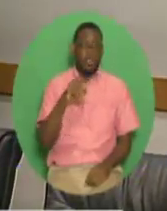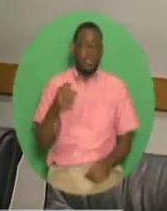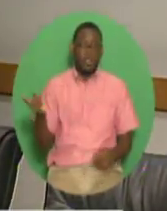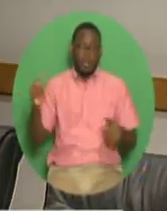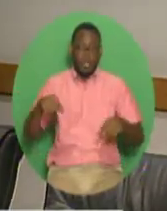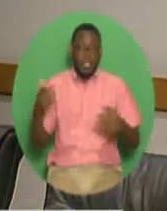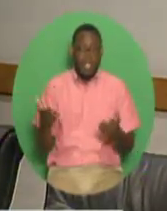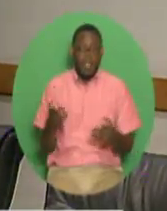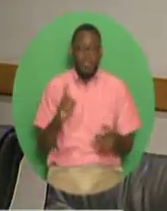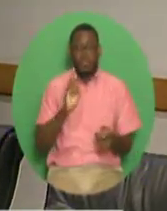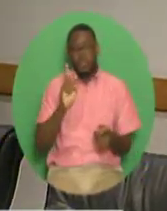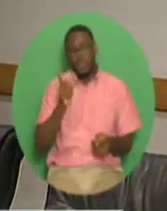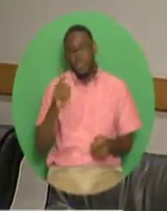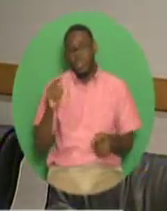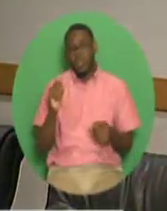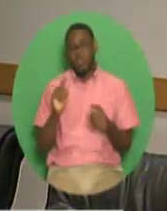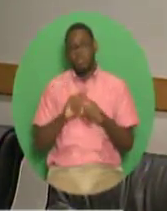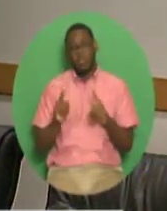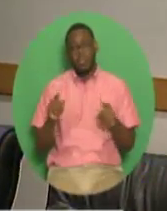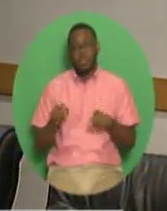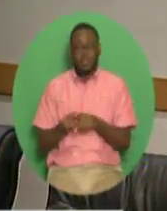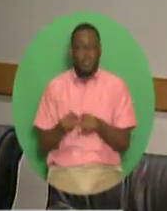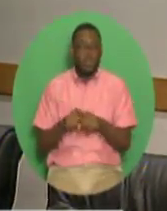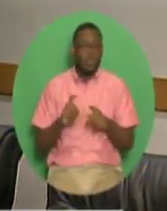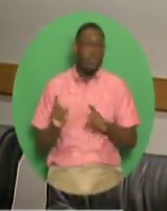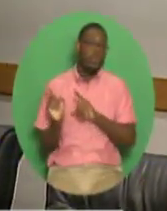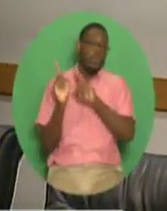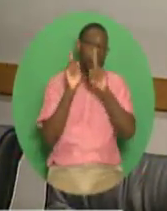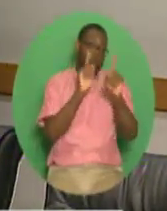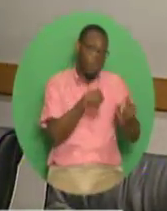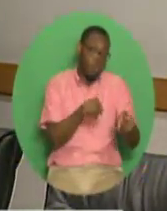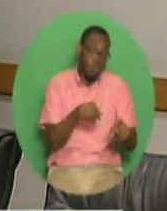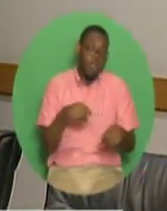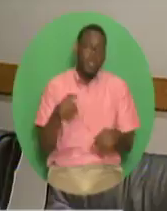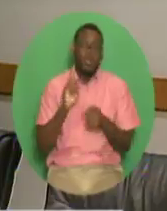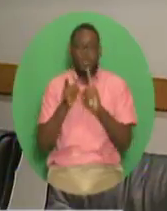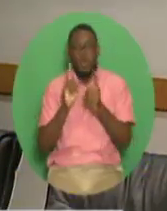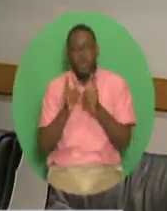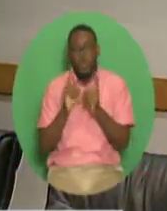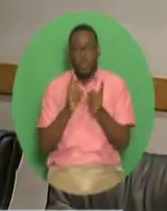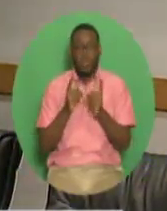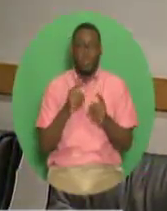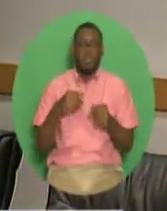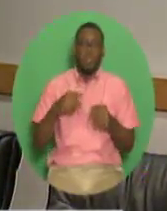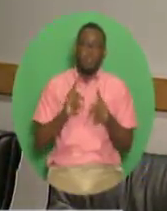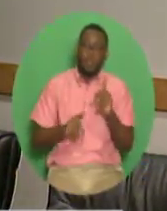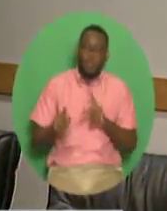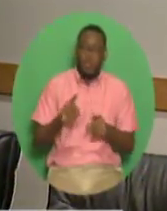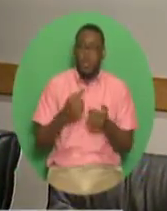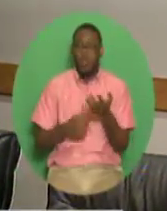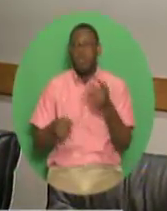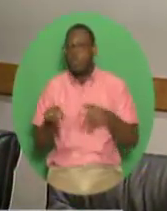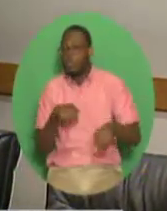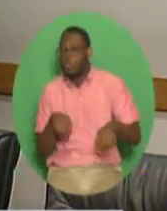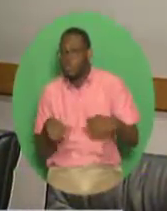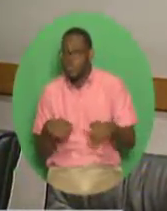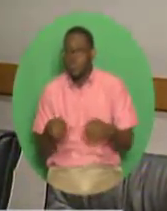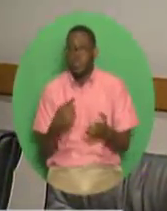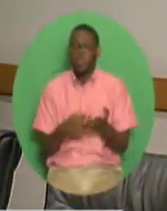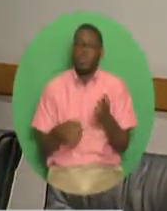his constituency. He's doing a lot of work in a number of ministries, Office of the Prime Minister, the AG's office, and he would have wanted to come here with a